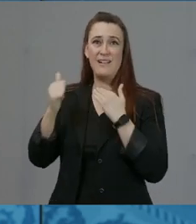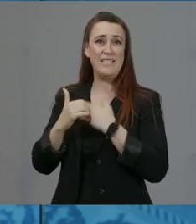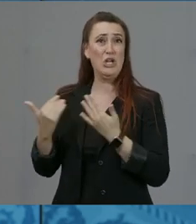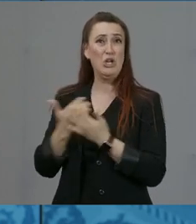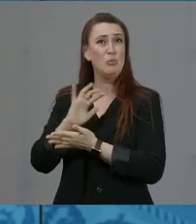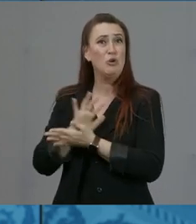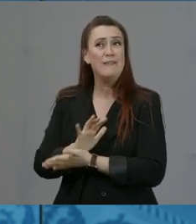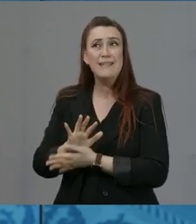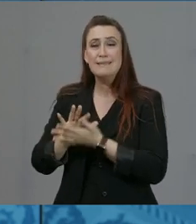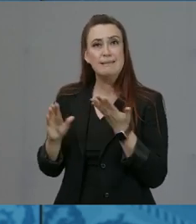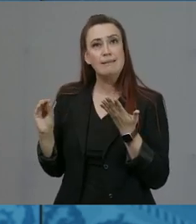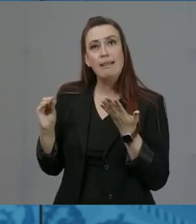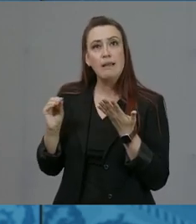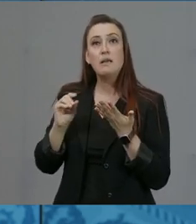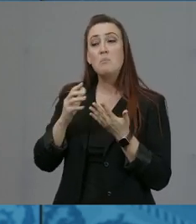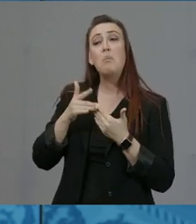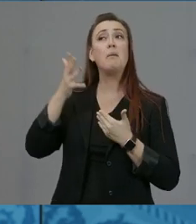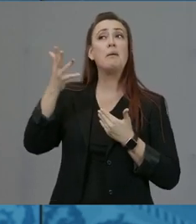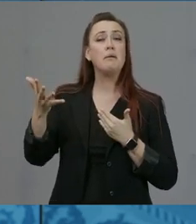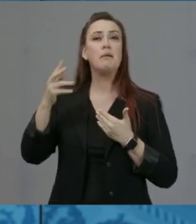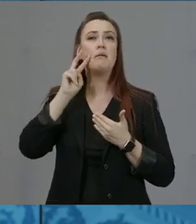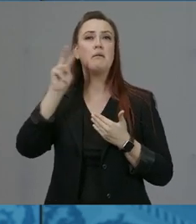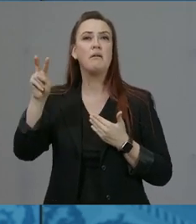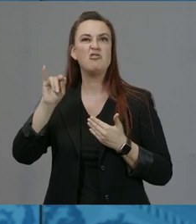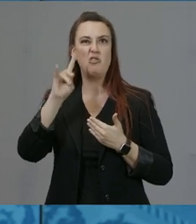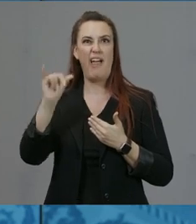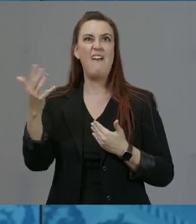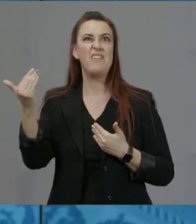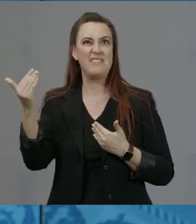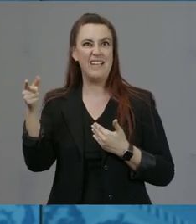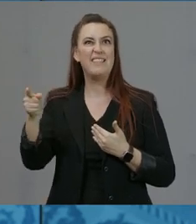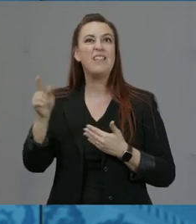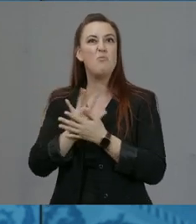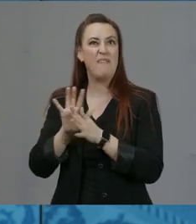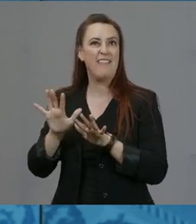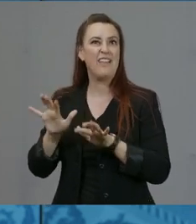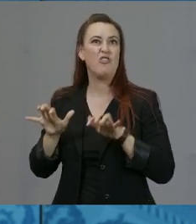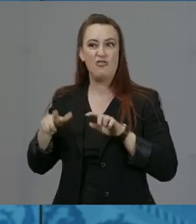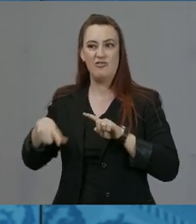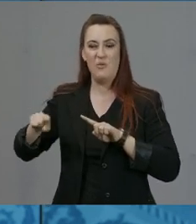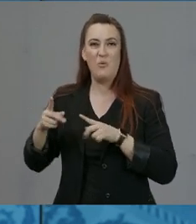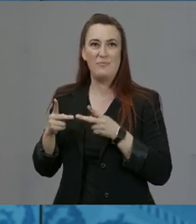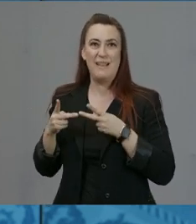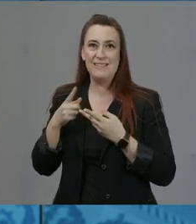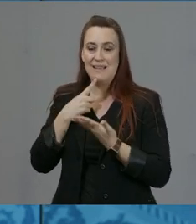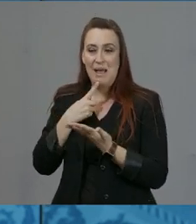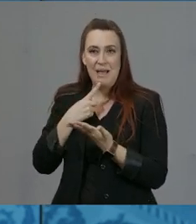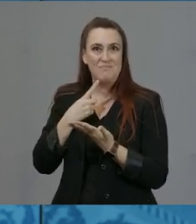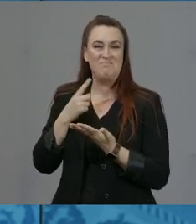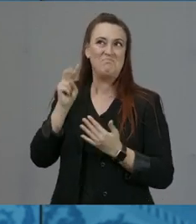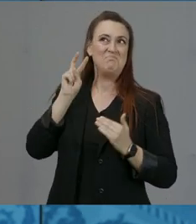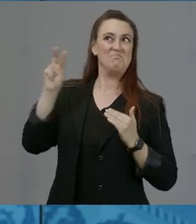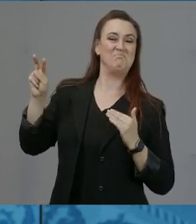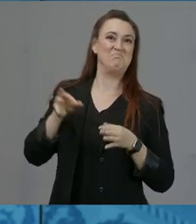product until July 15th. That's the date that they've requested. I'm